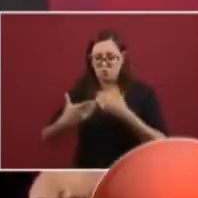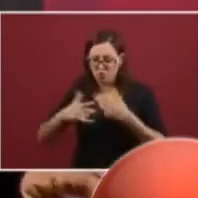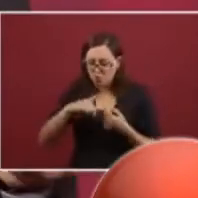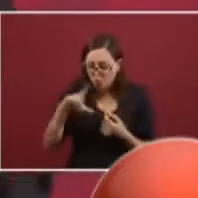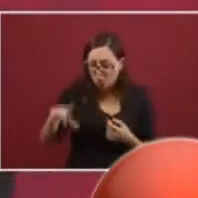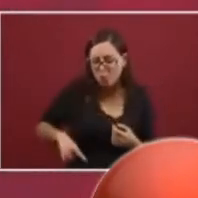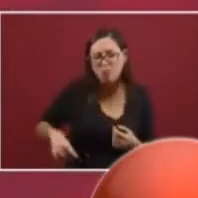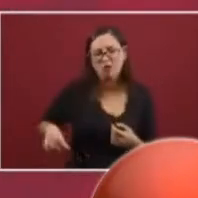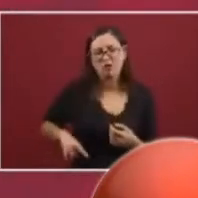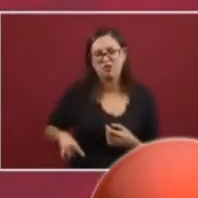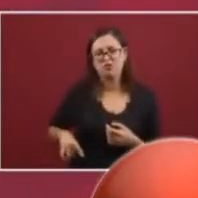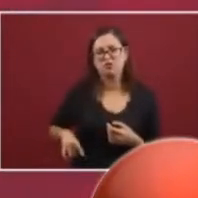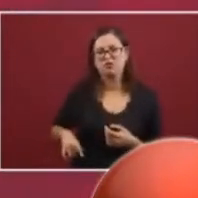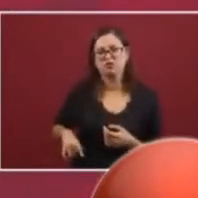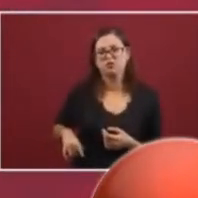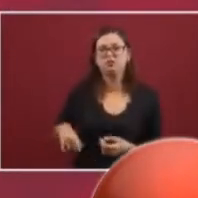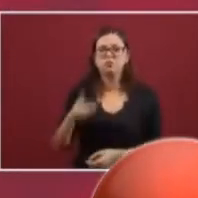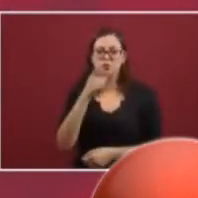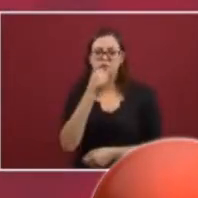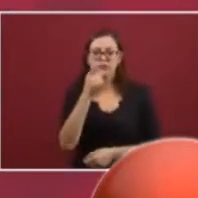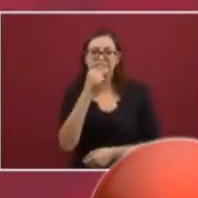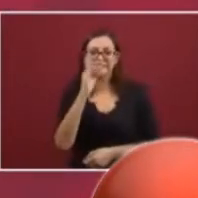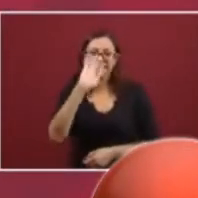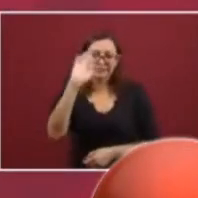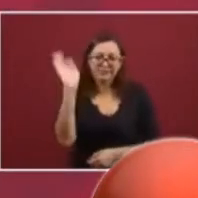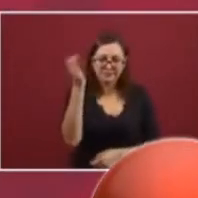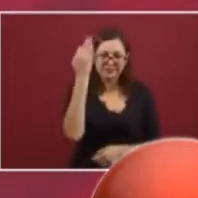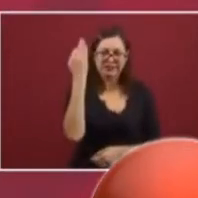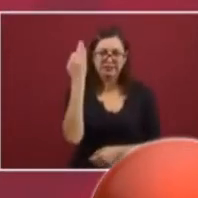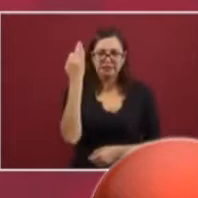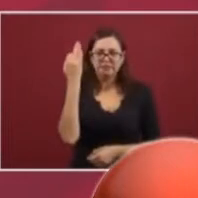and these people from the federal police,